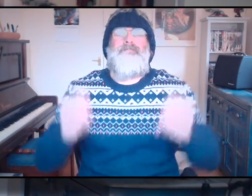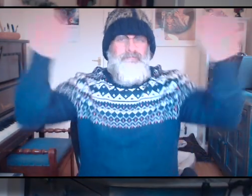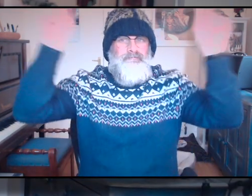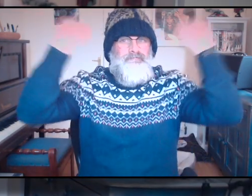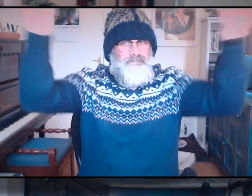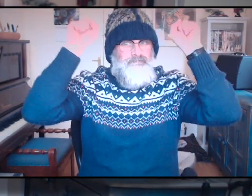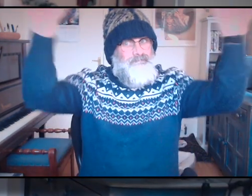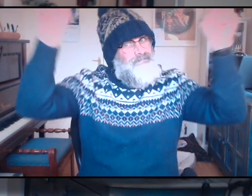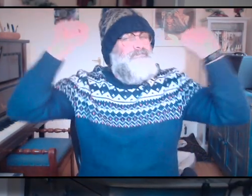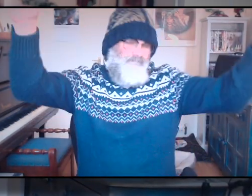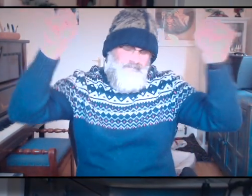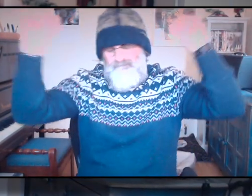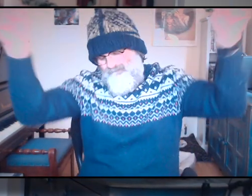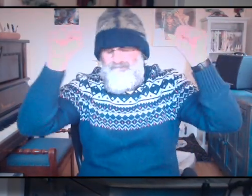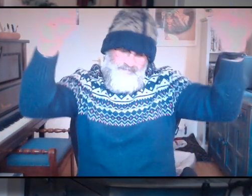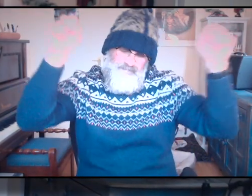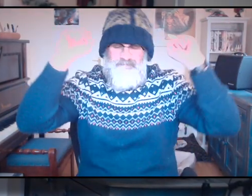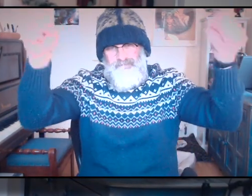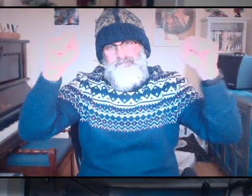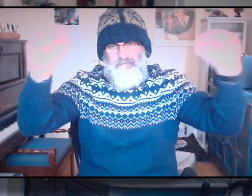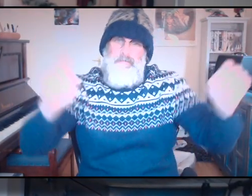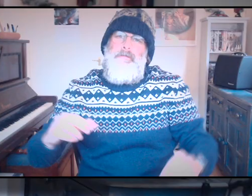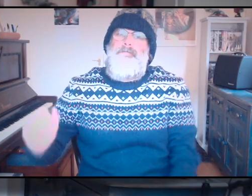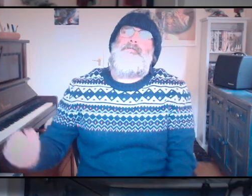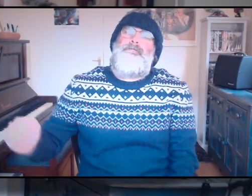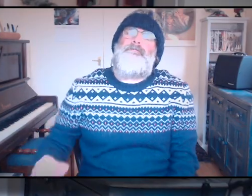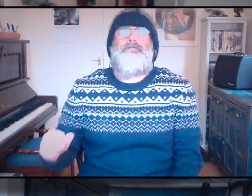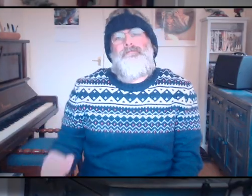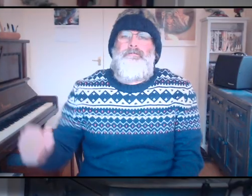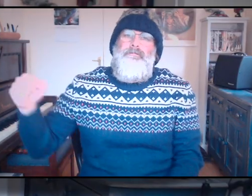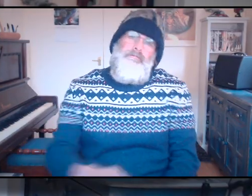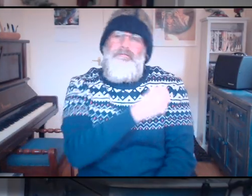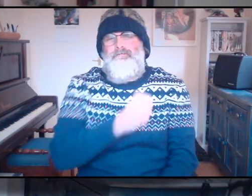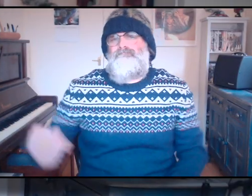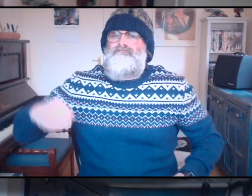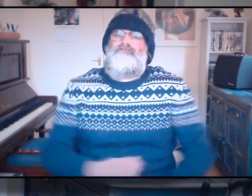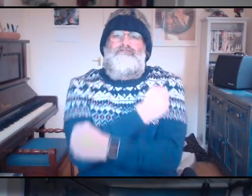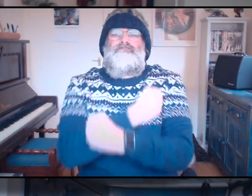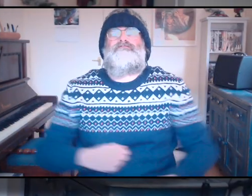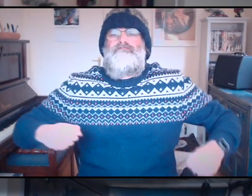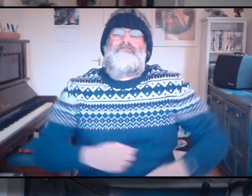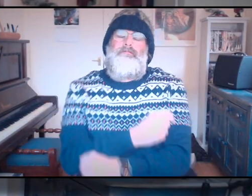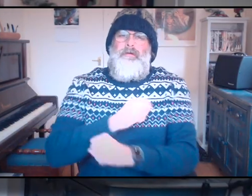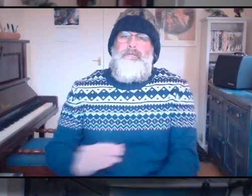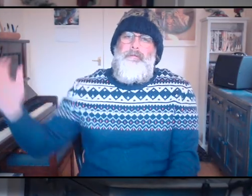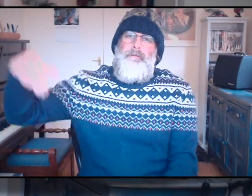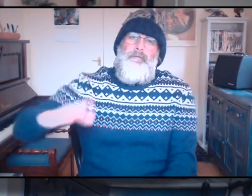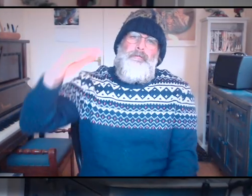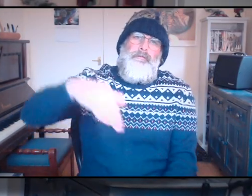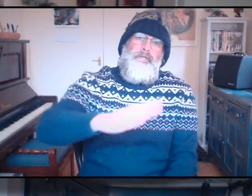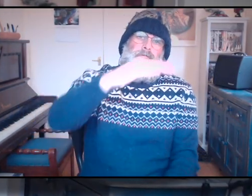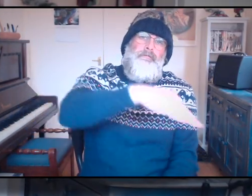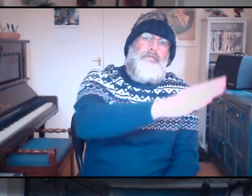Cause it's nearly Christmas Day, hey, hey, hey, hey. Santa's on his way, way, way, way, way. Flying